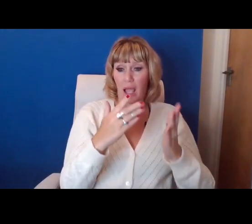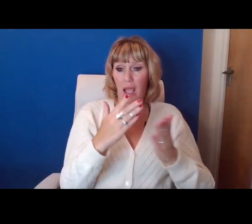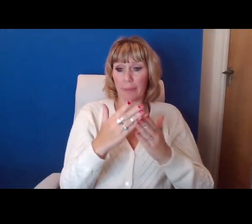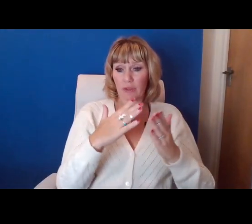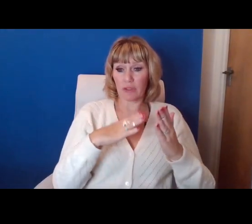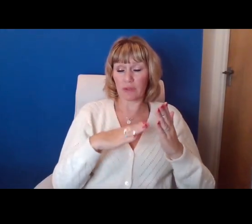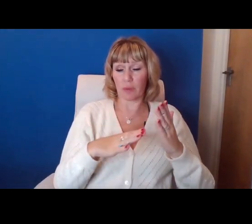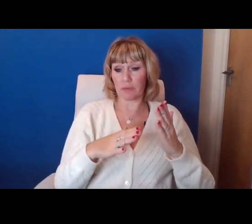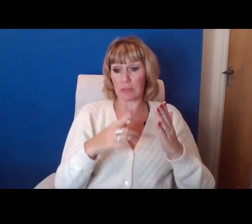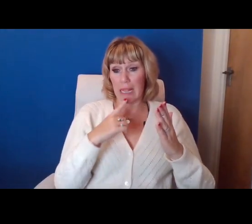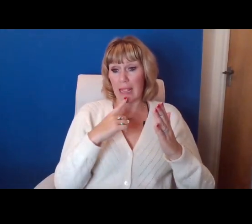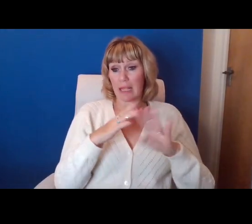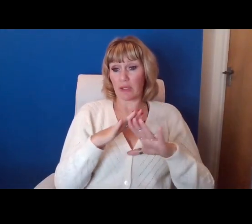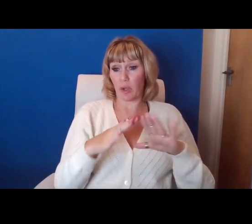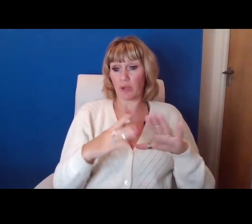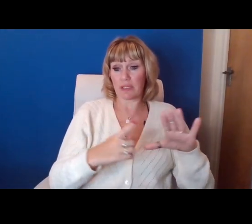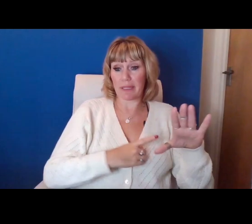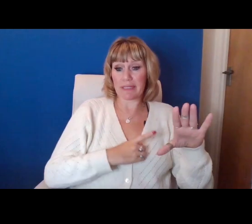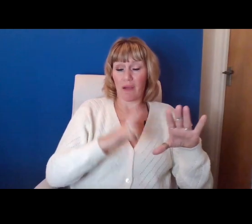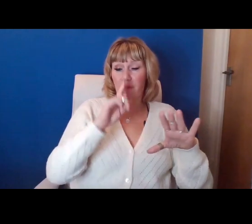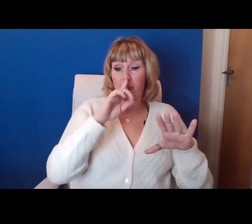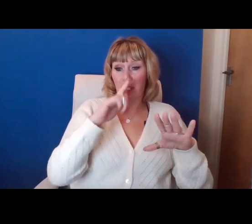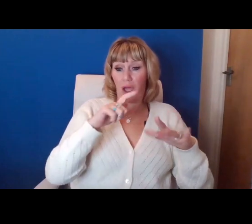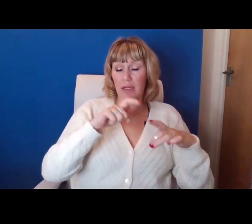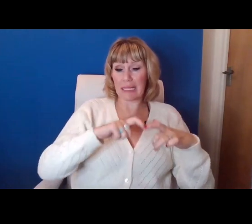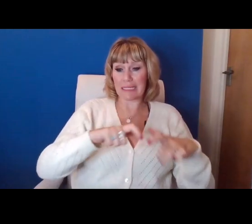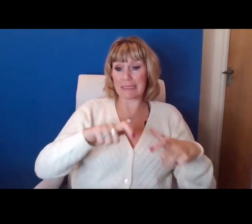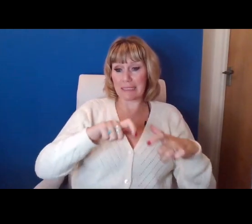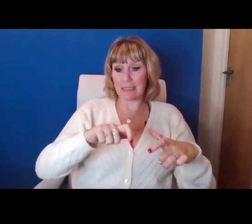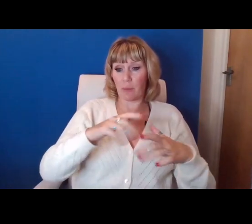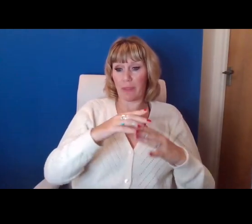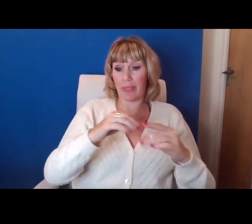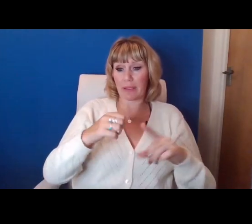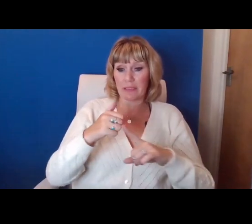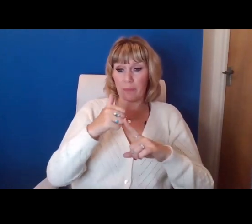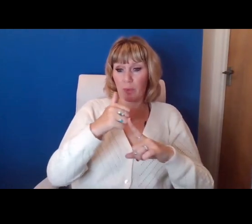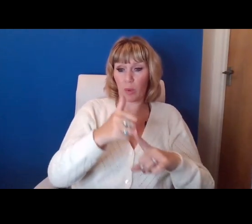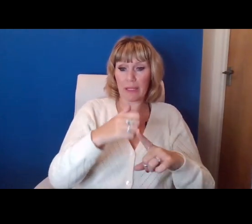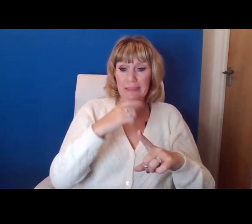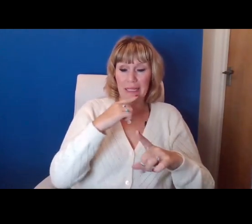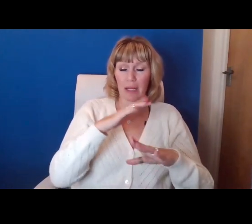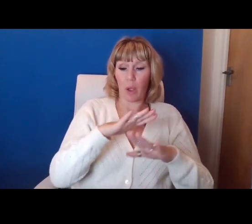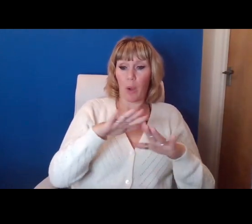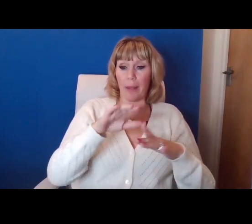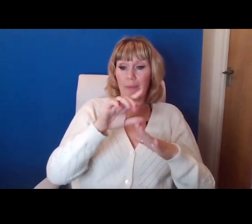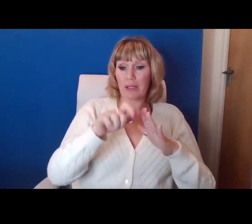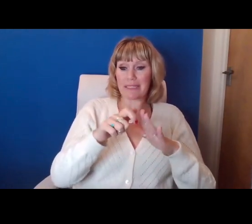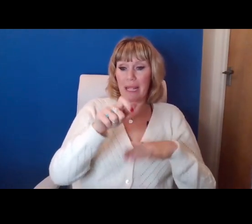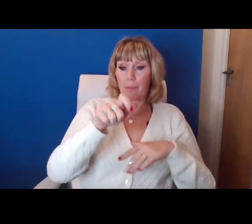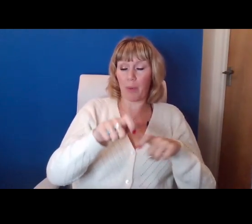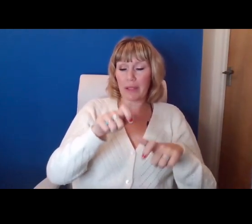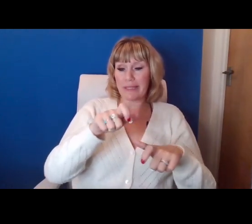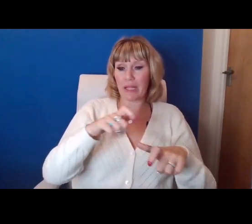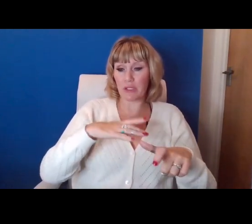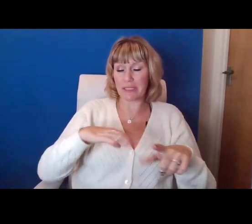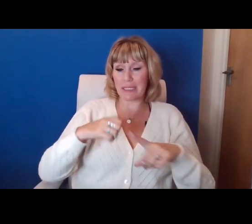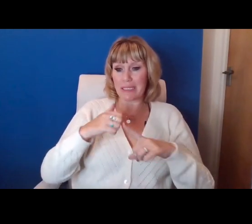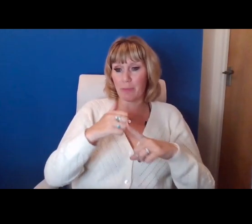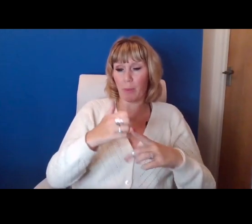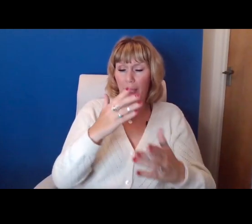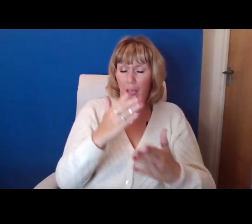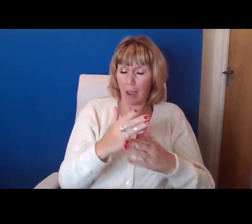without support from others. And I think it's one of those things about, oh, I'm not a disabled person, I don't need any support. But of course, that's completely